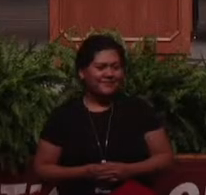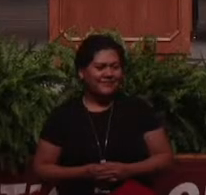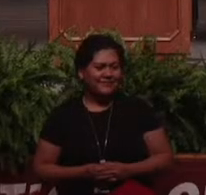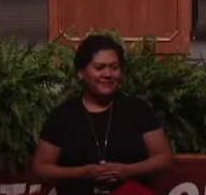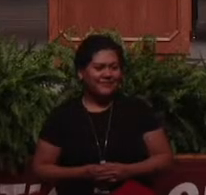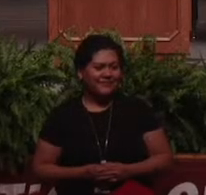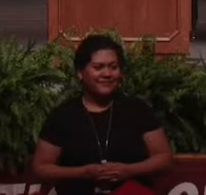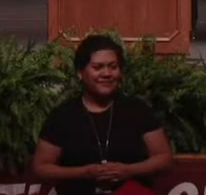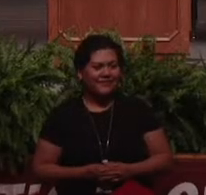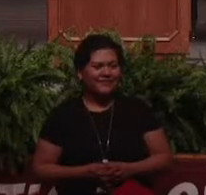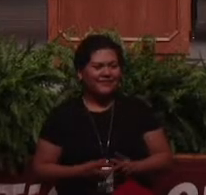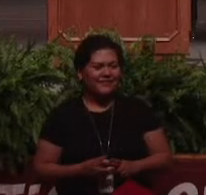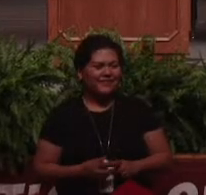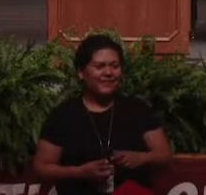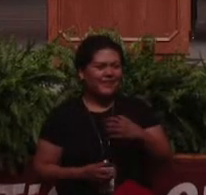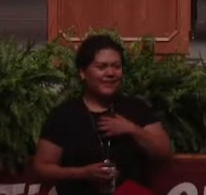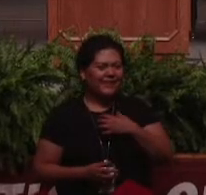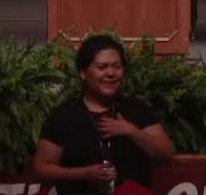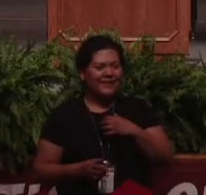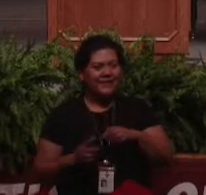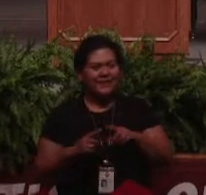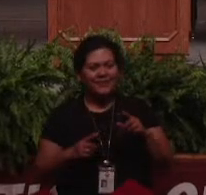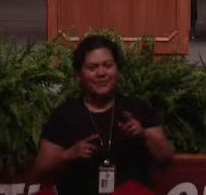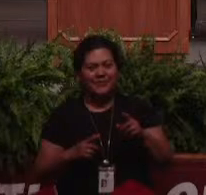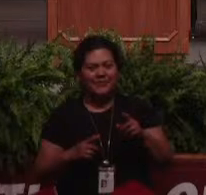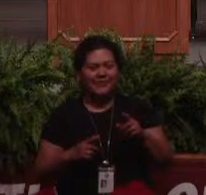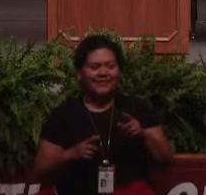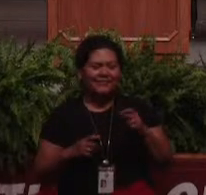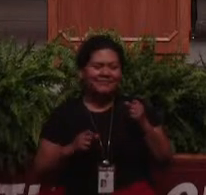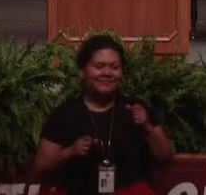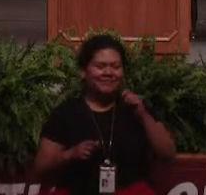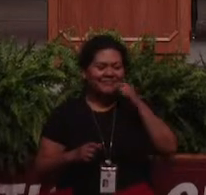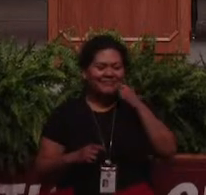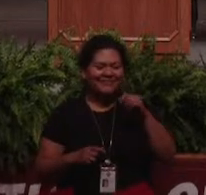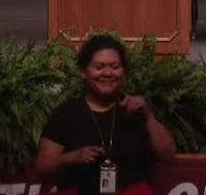And to the cranky but chill engineering teacher,